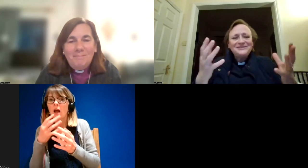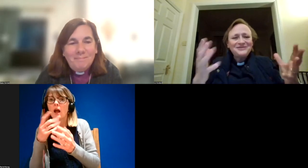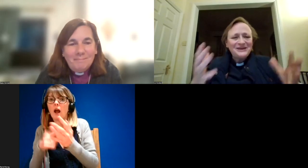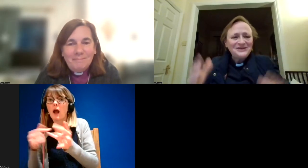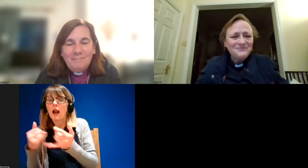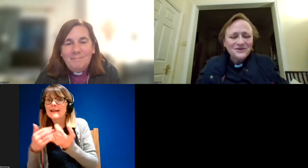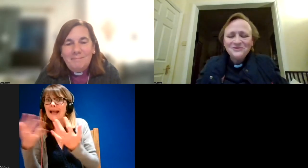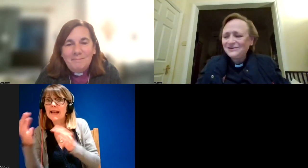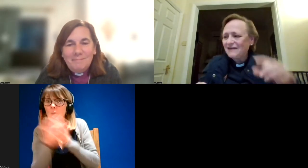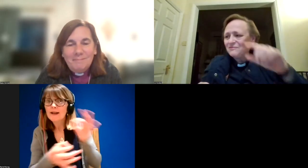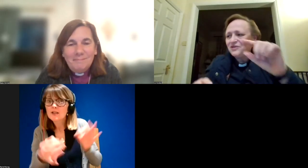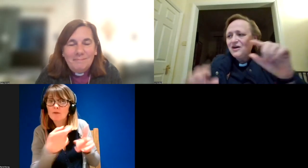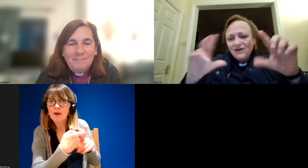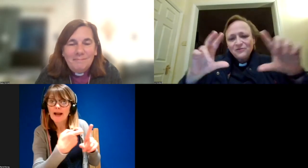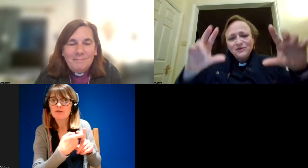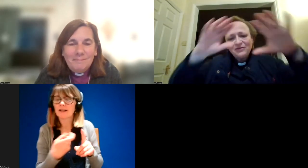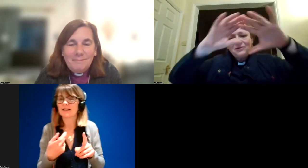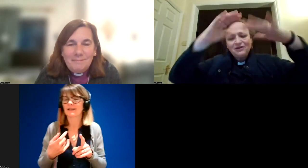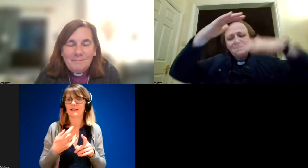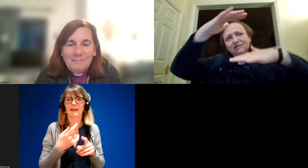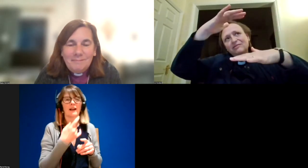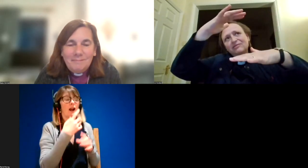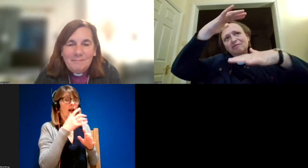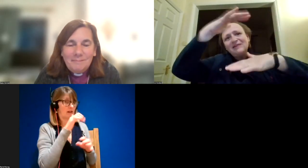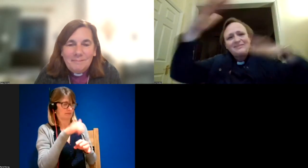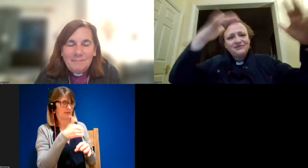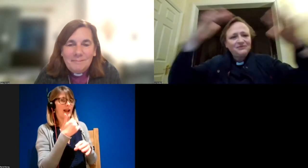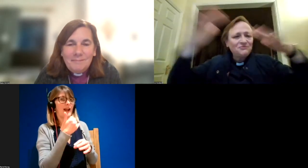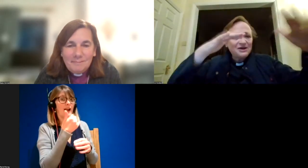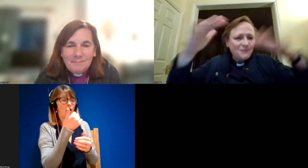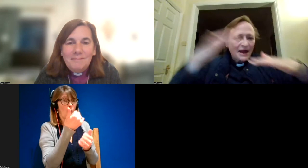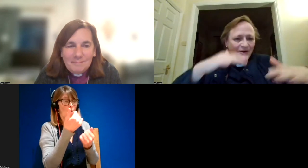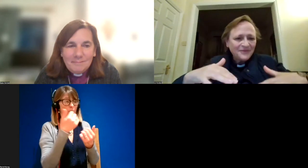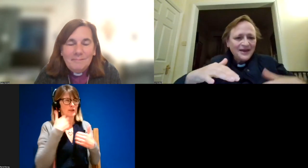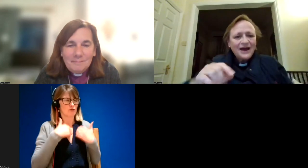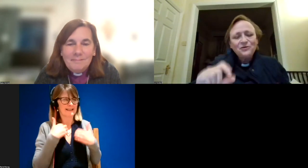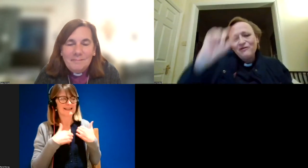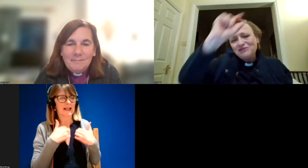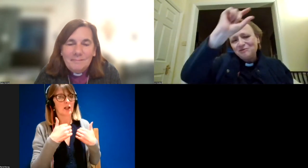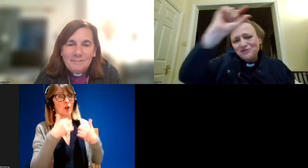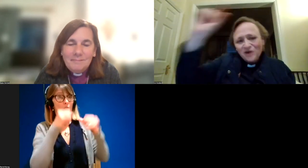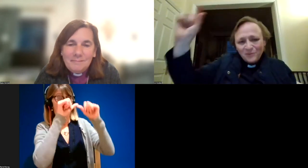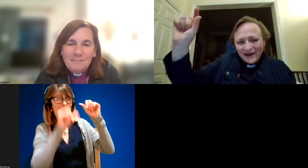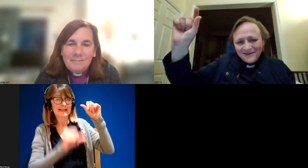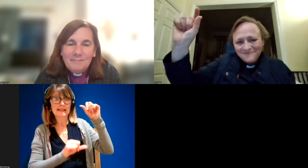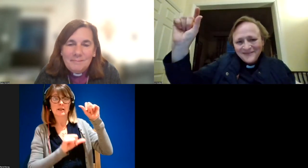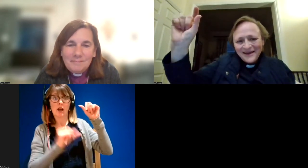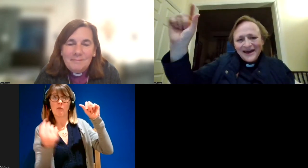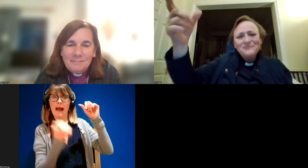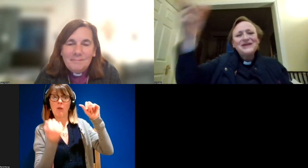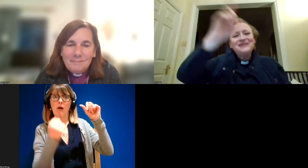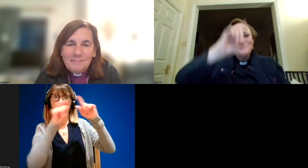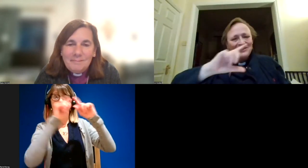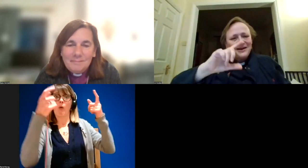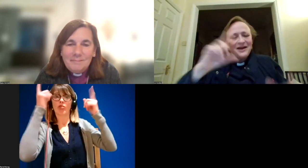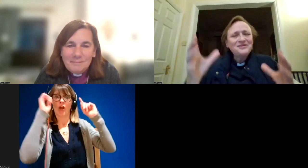really interested me in what you said, Karen, was, first of all, when you had those lists of different ways of power, and authority was in the top layer, and then we